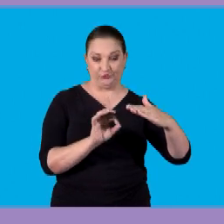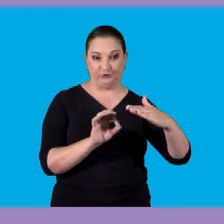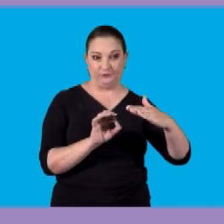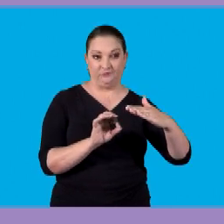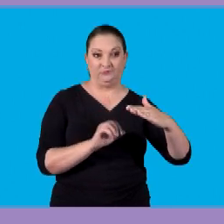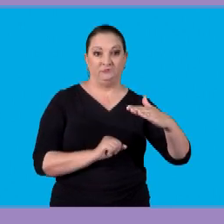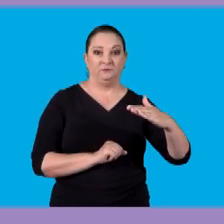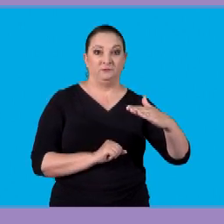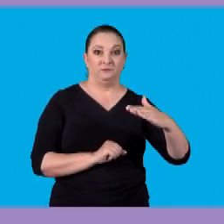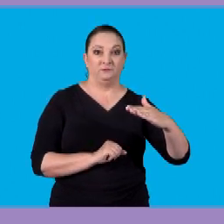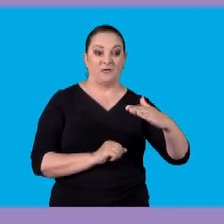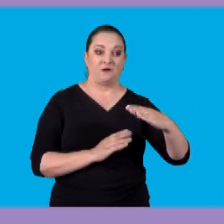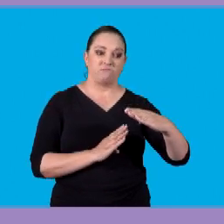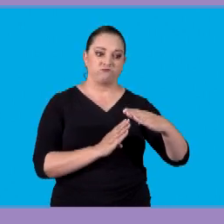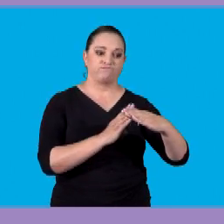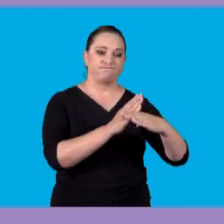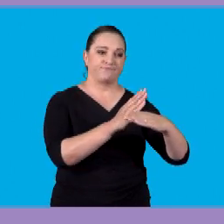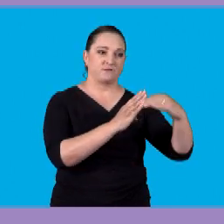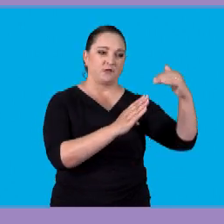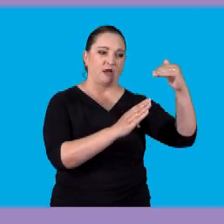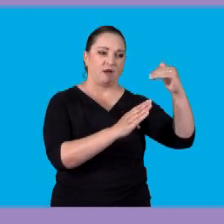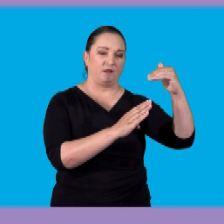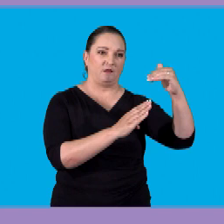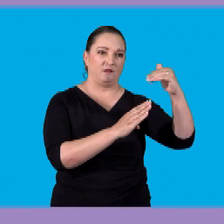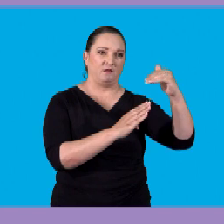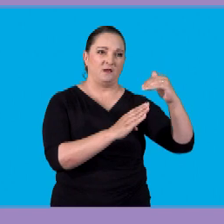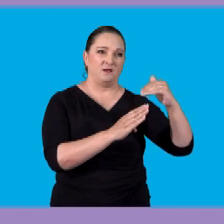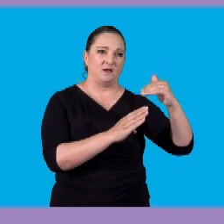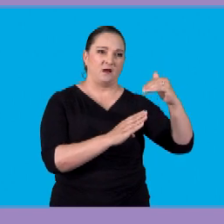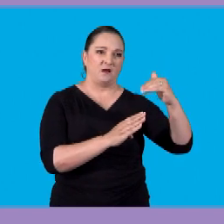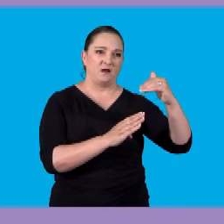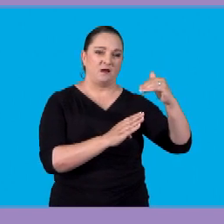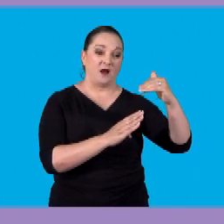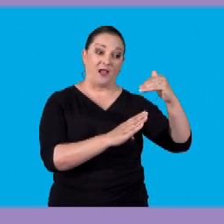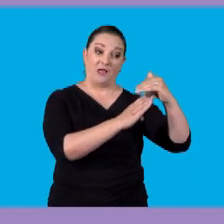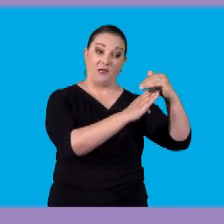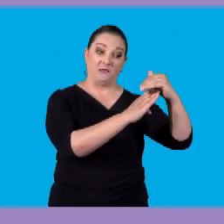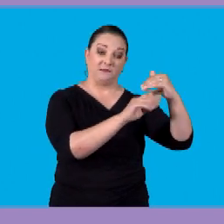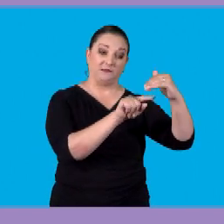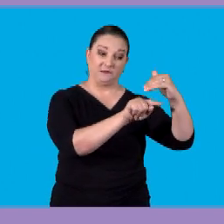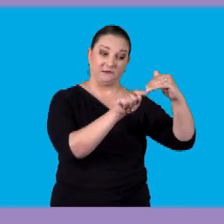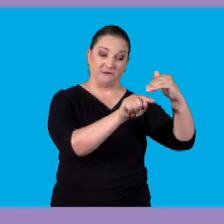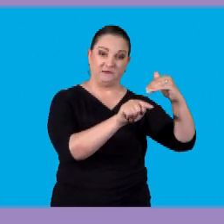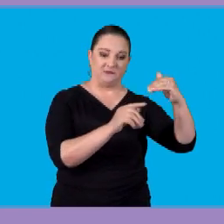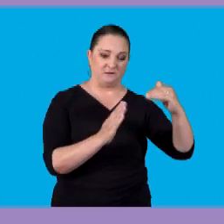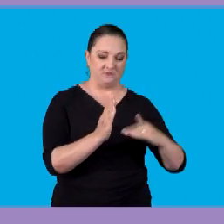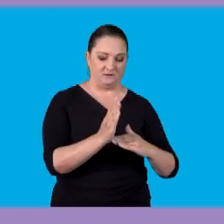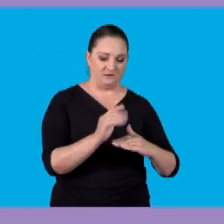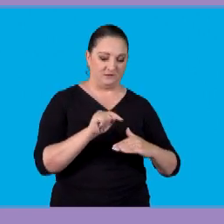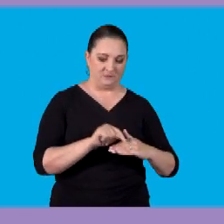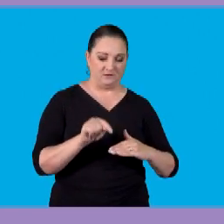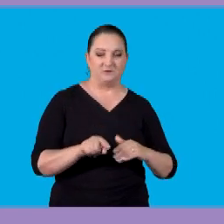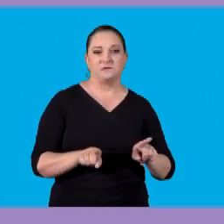not only do they meet at a 90 degrees, they also bisect the opposite angles. So that means that those angles that